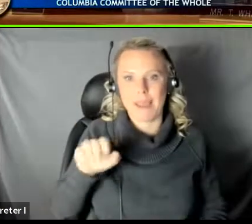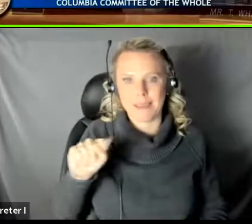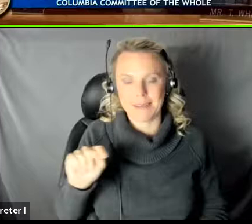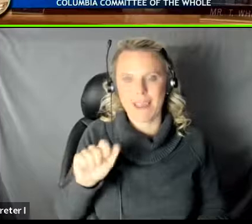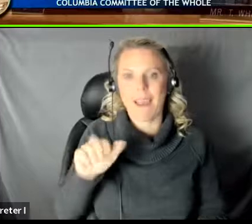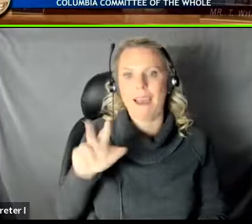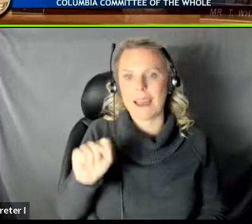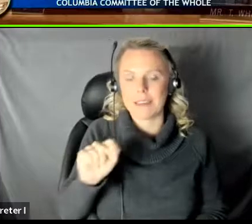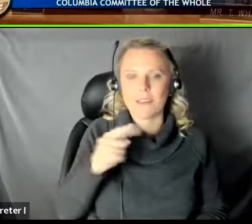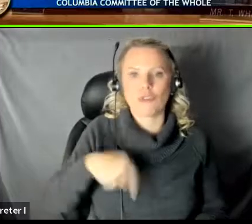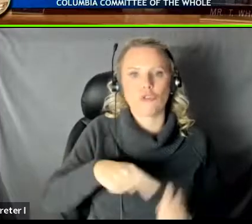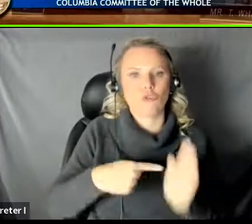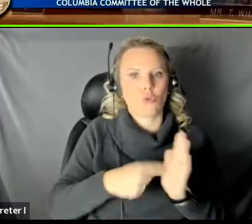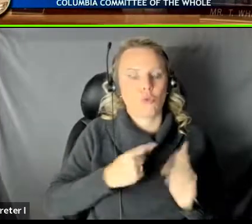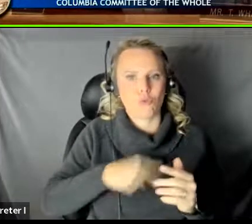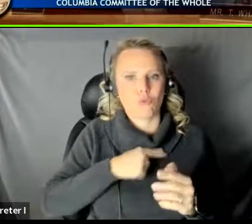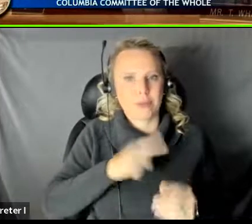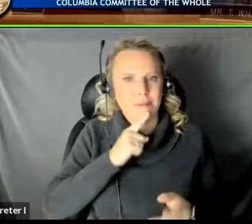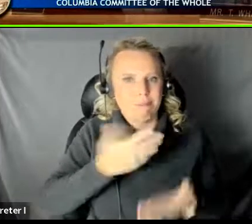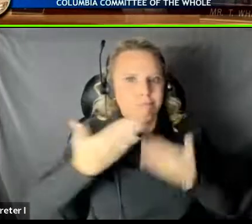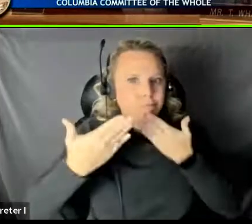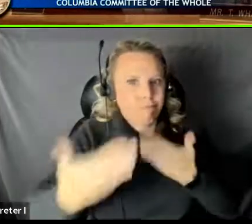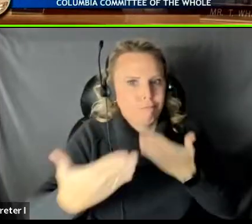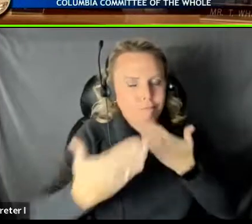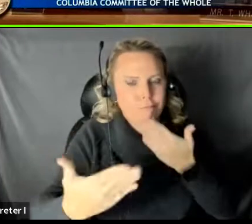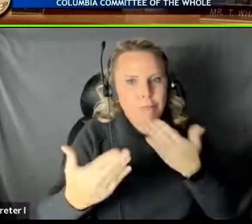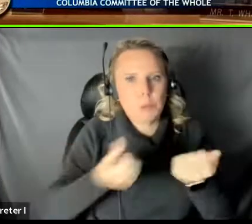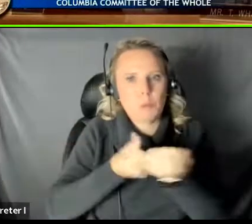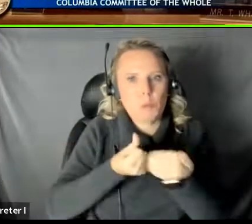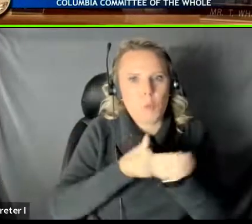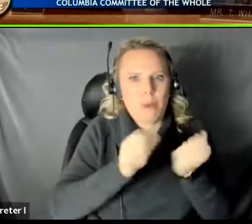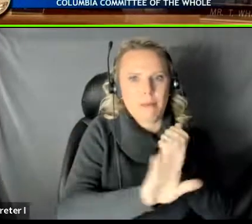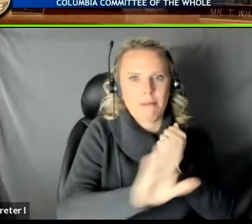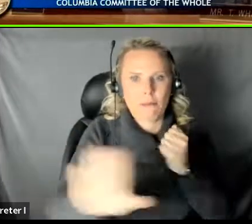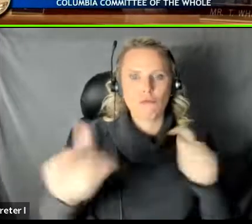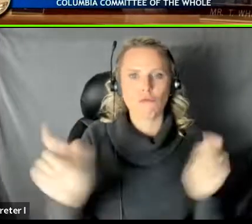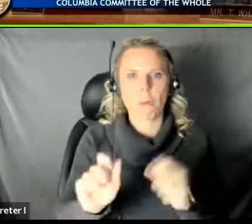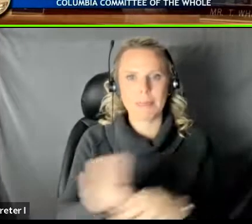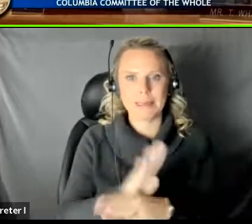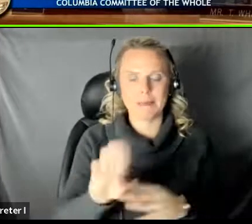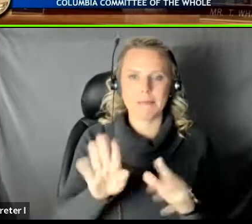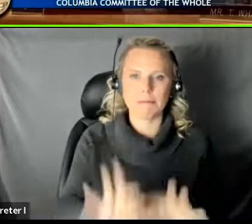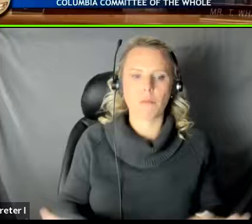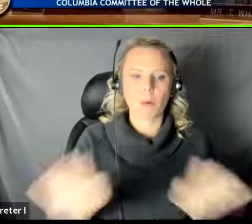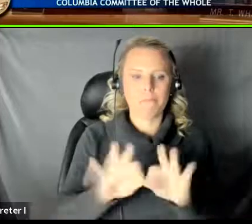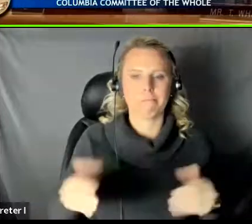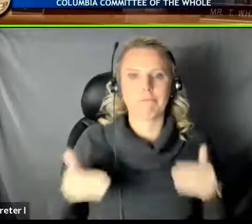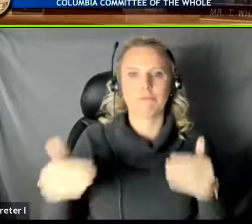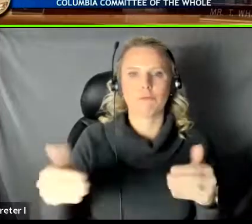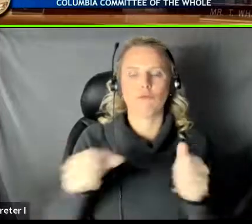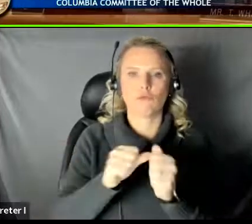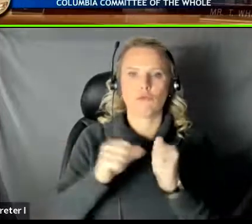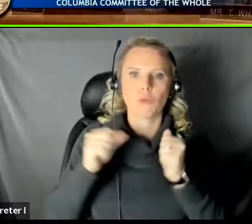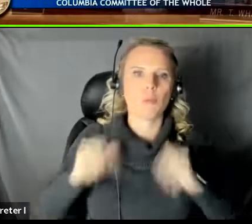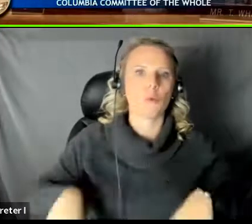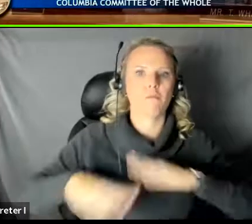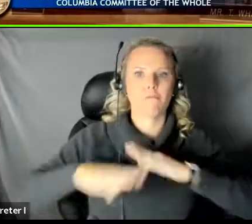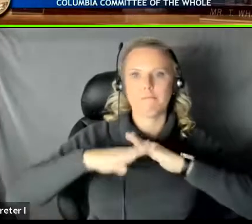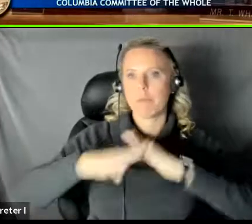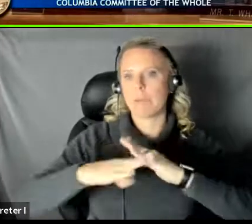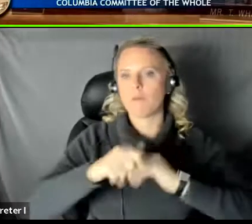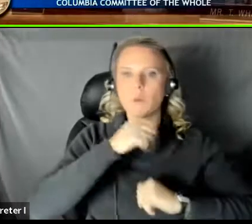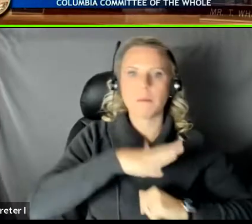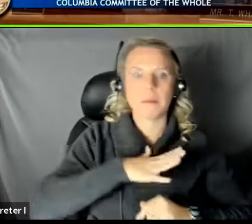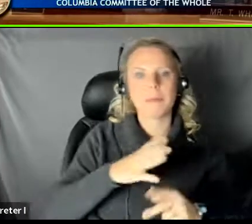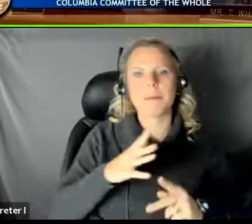the contributions of our small business community and takes an important step forward in removing barriers that have made it difficult for women